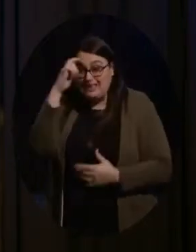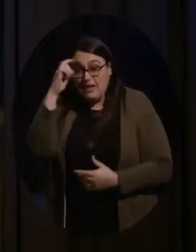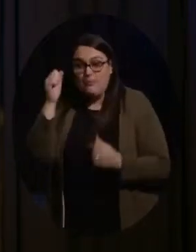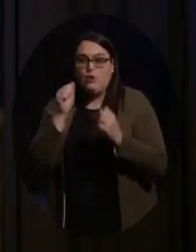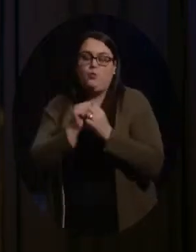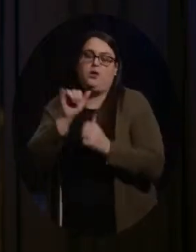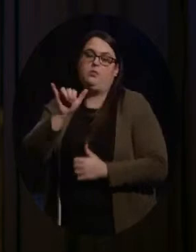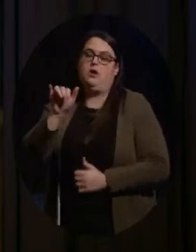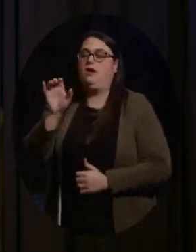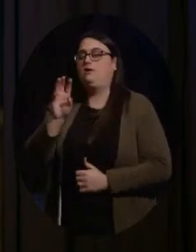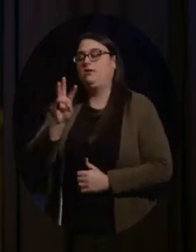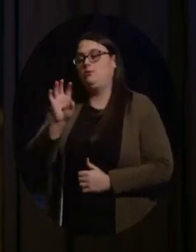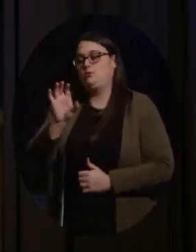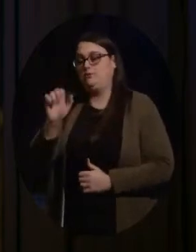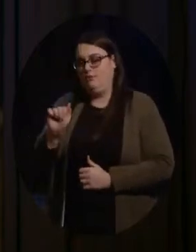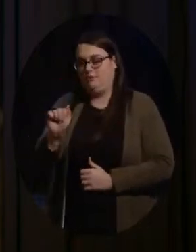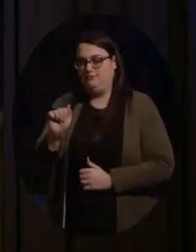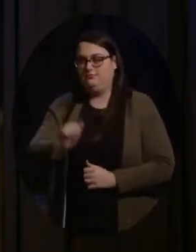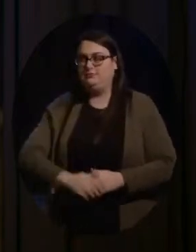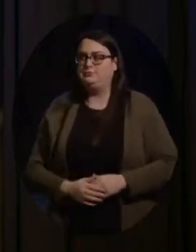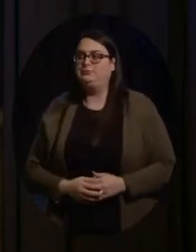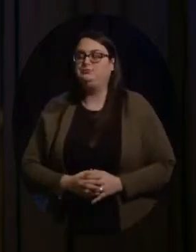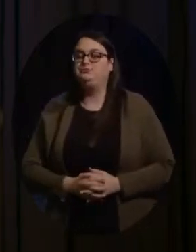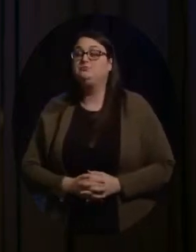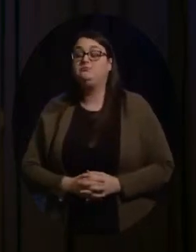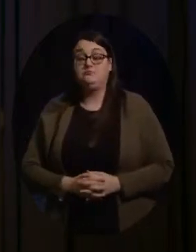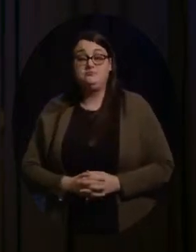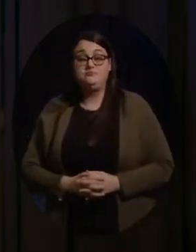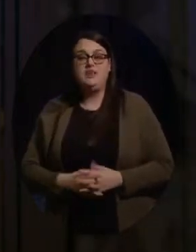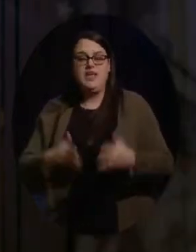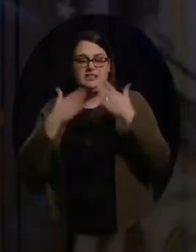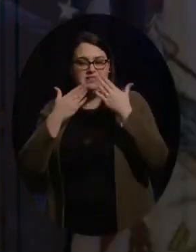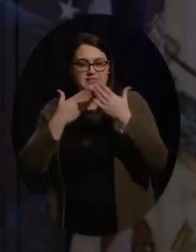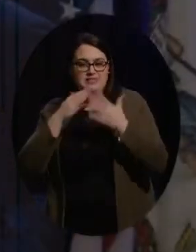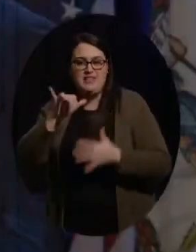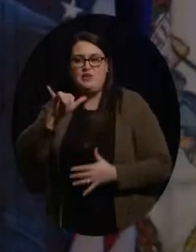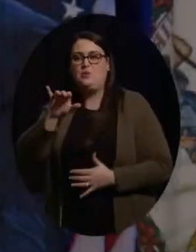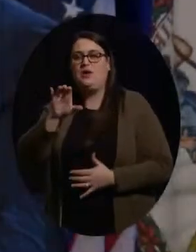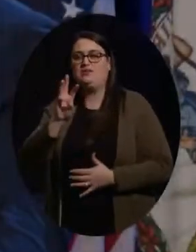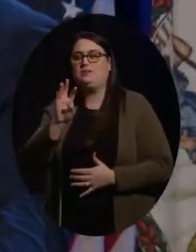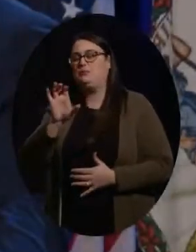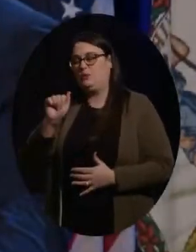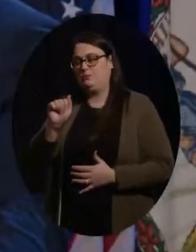the YWCA. Thank you, YWCA.